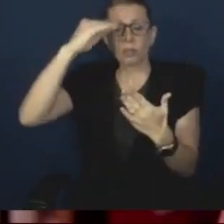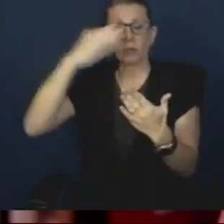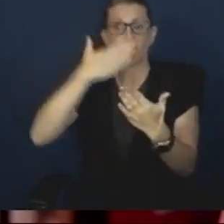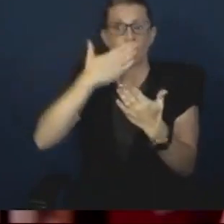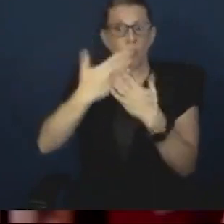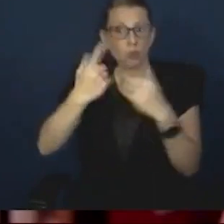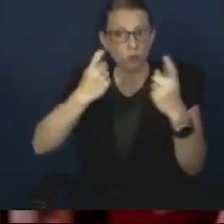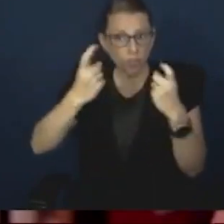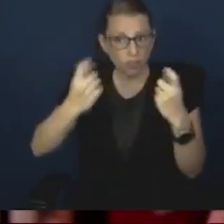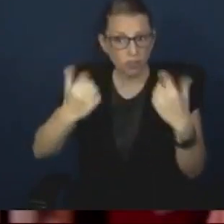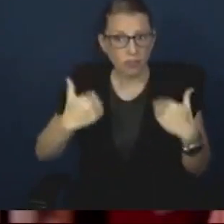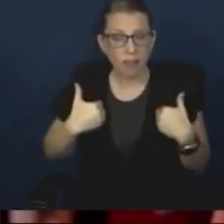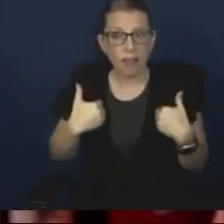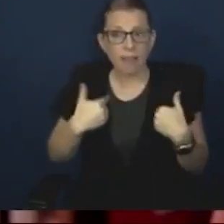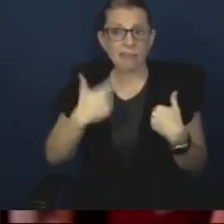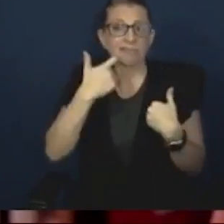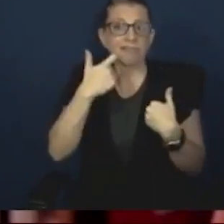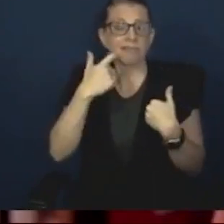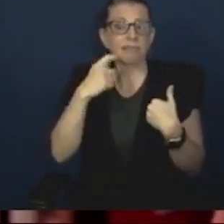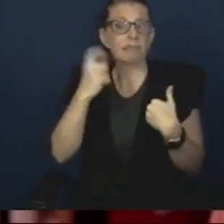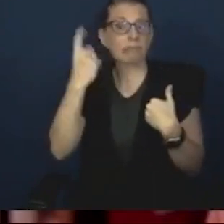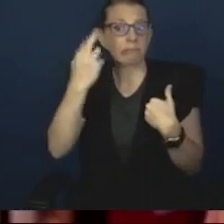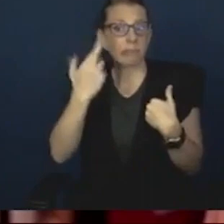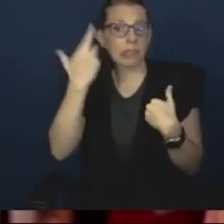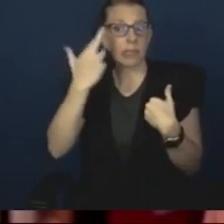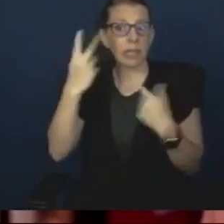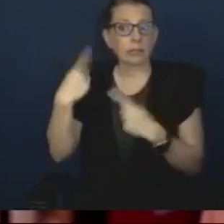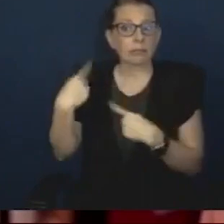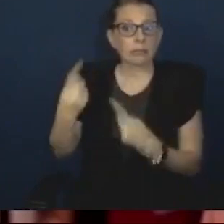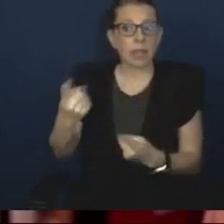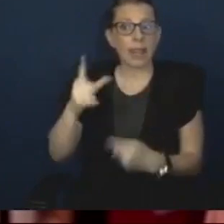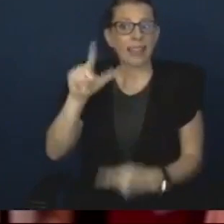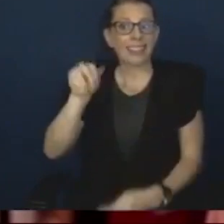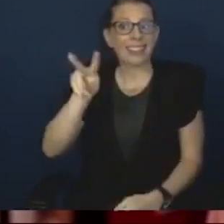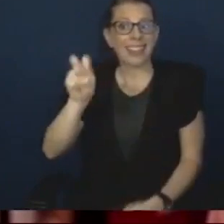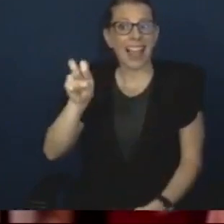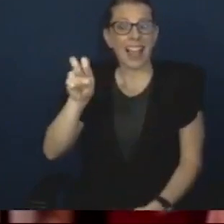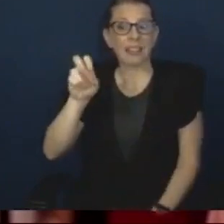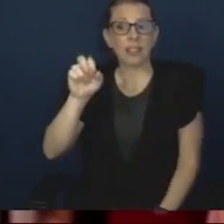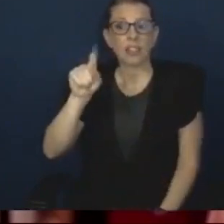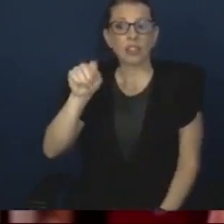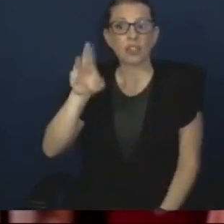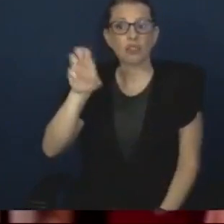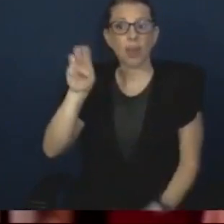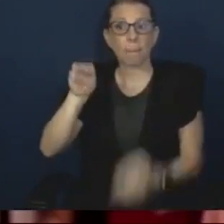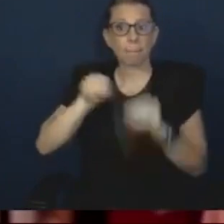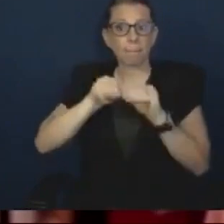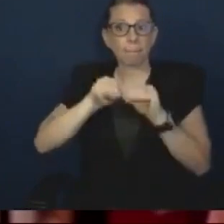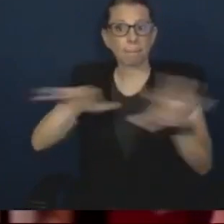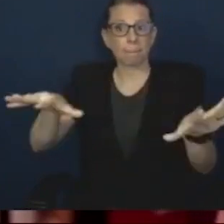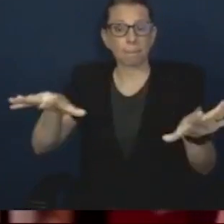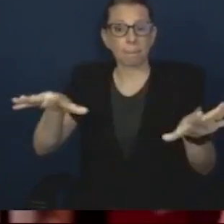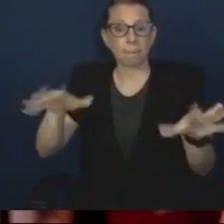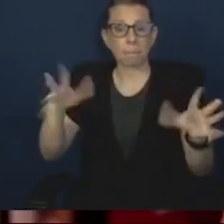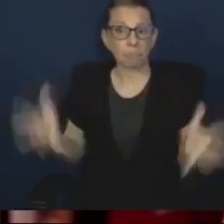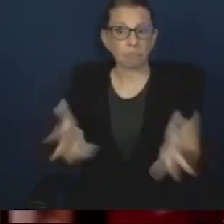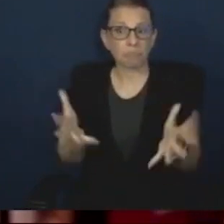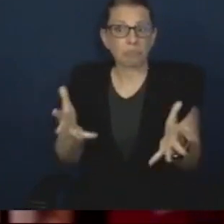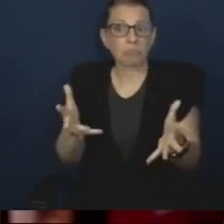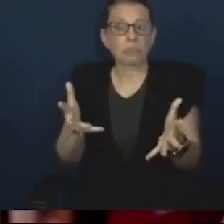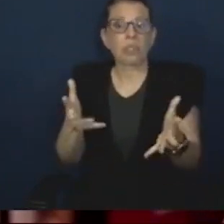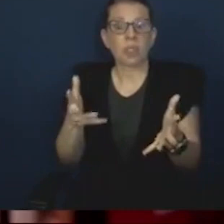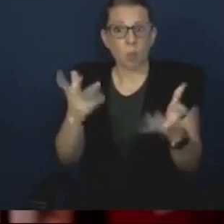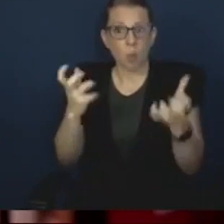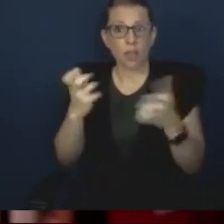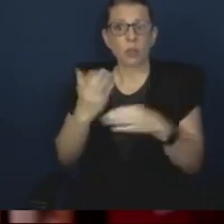questions. I've recently discovered in the past year live streaming, and I'm really planning on exploiting live streaming to teach. I think it's a great